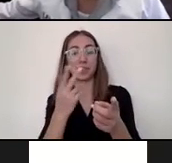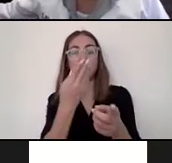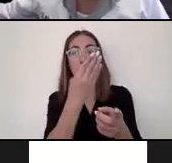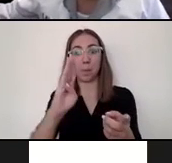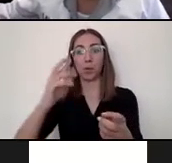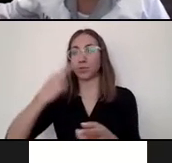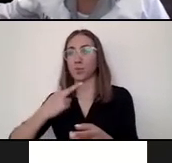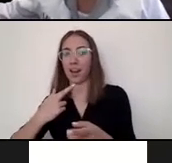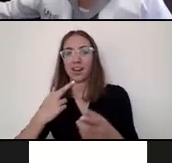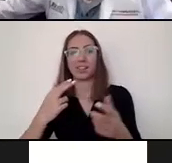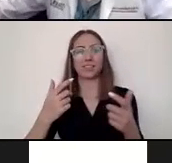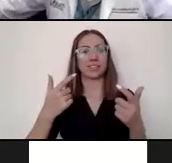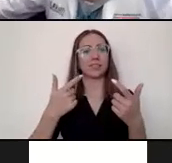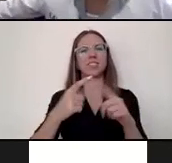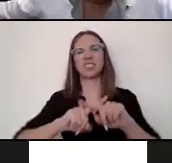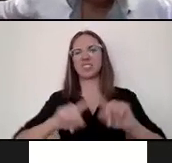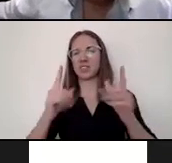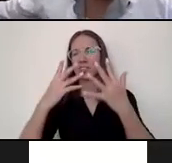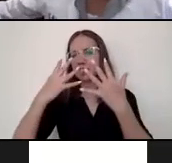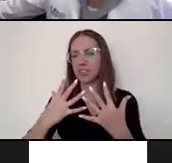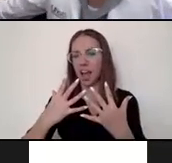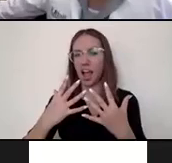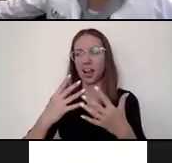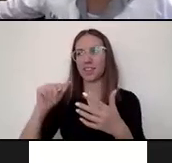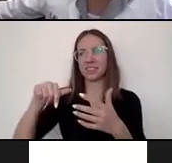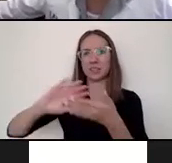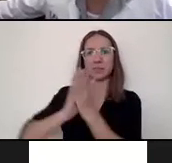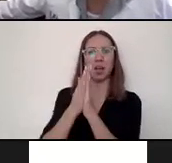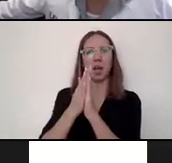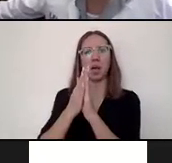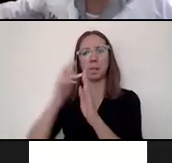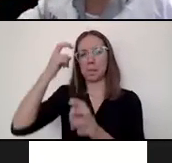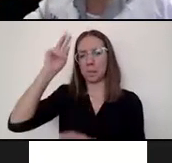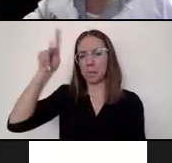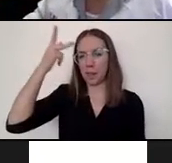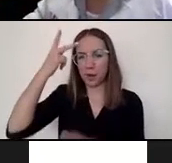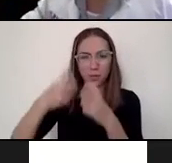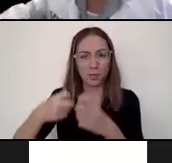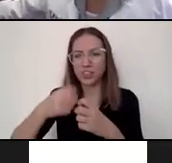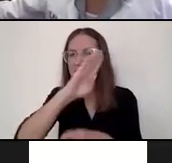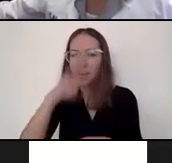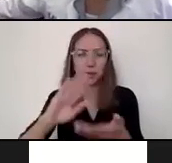political party affiliation. Really, really sad how we made this into a political issue that should have never been a political issue.